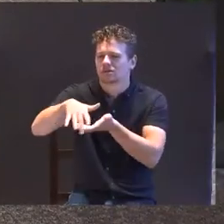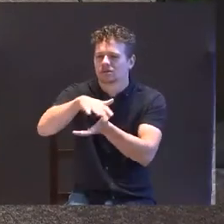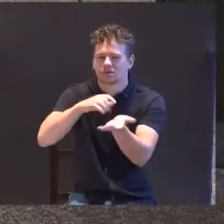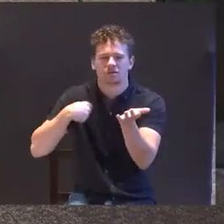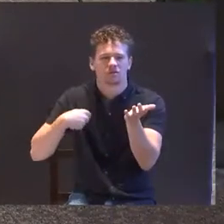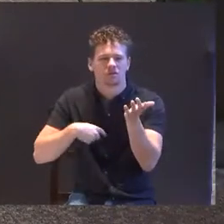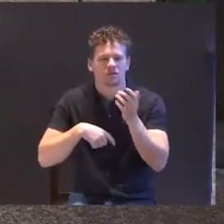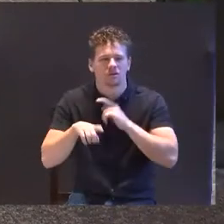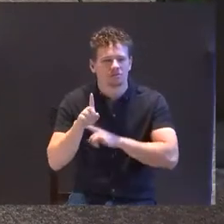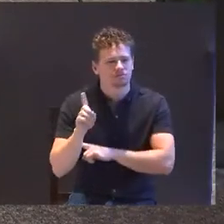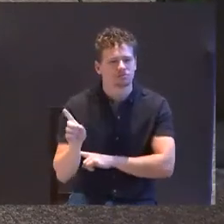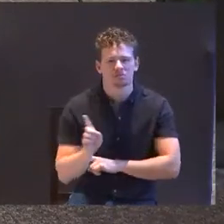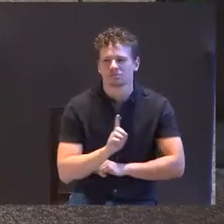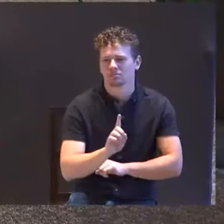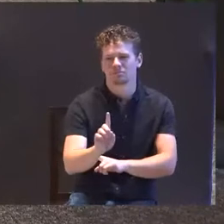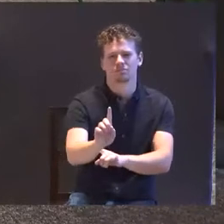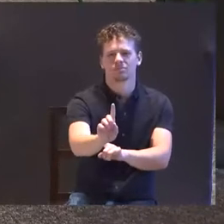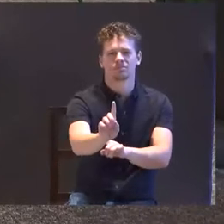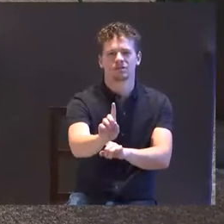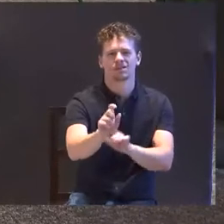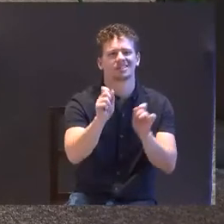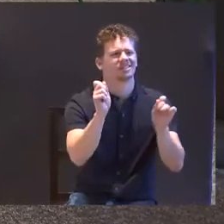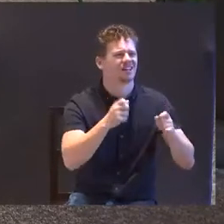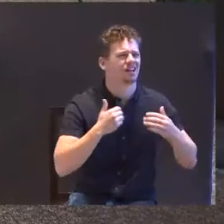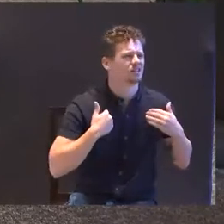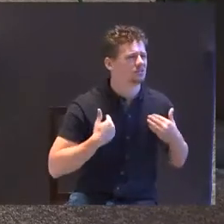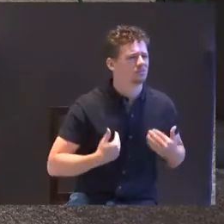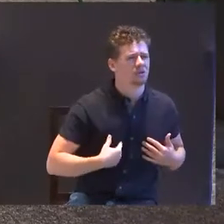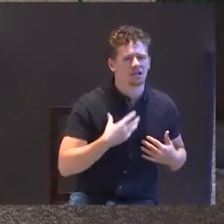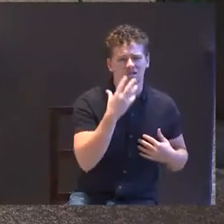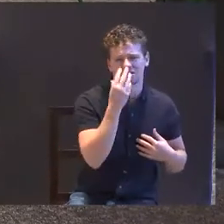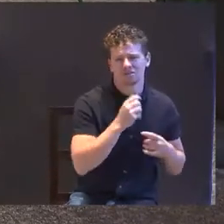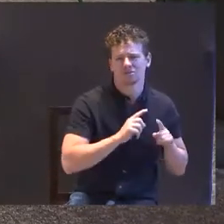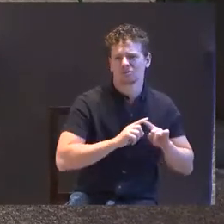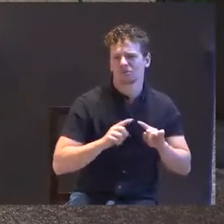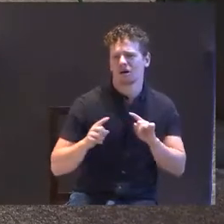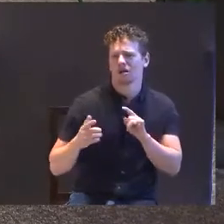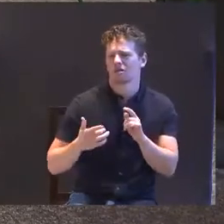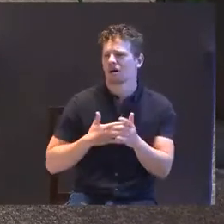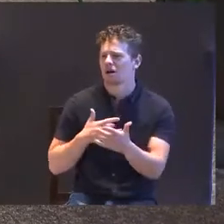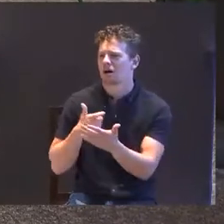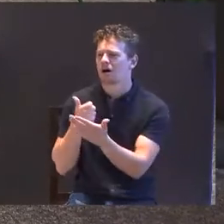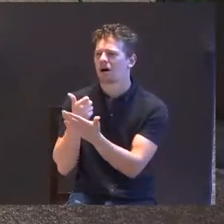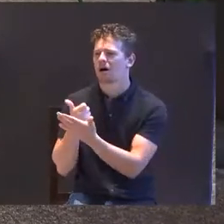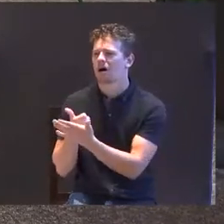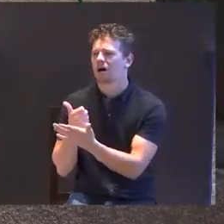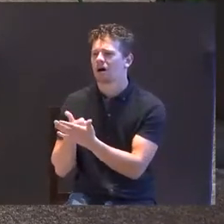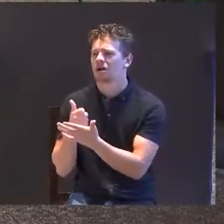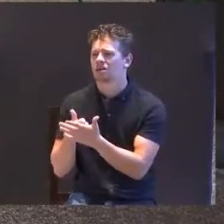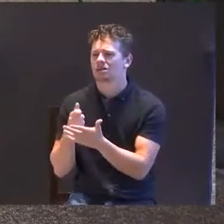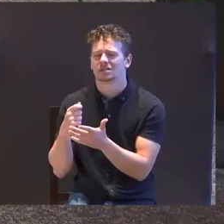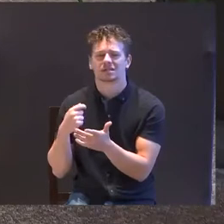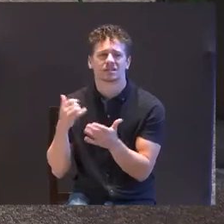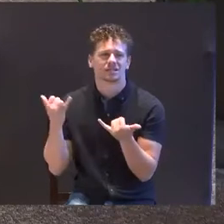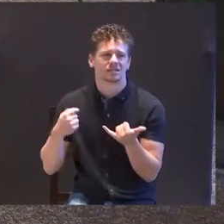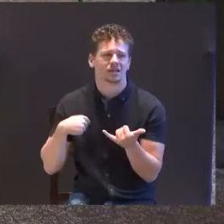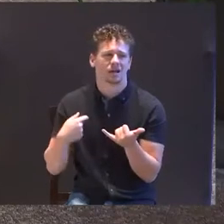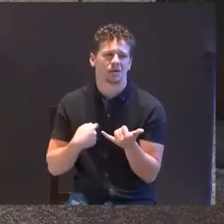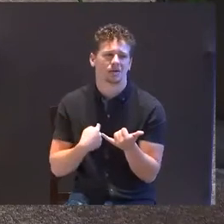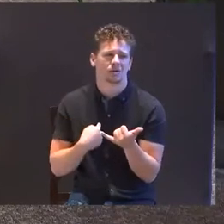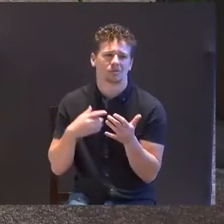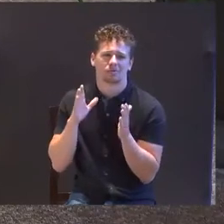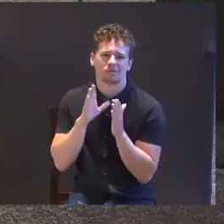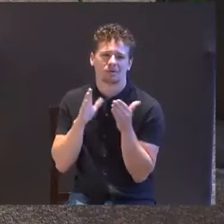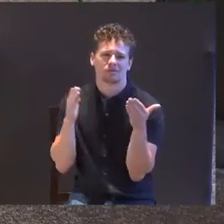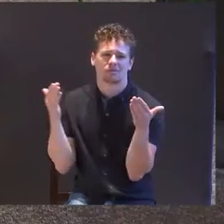And though the body sleeps, the heart will never rest. Oh, let us turn our thoughts today